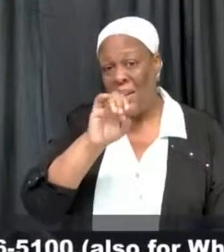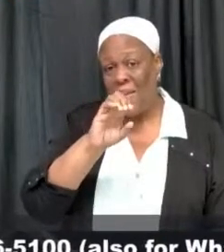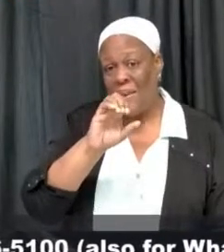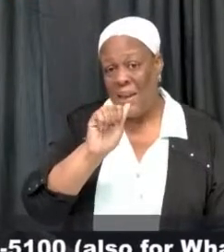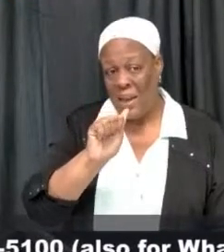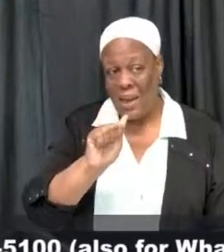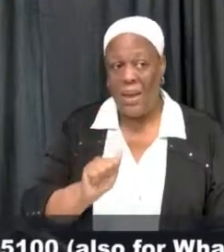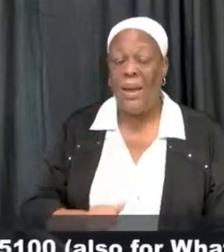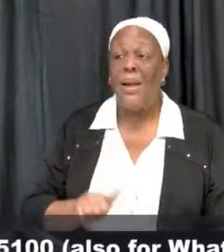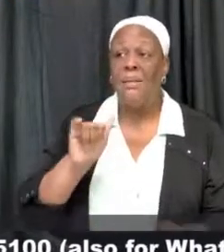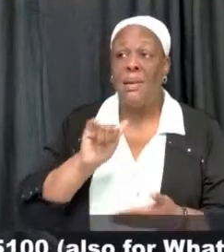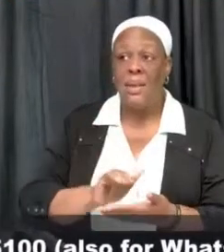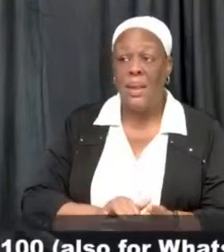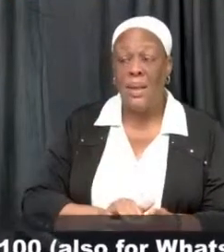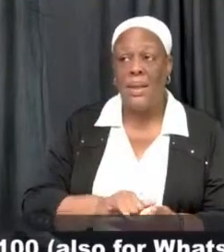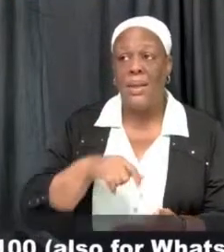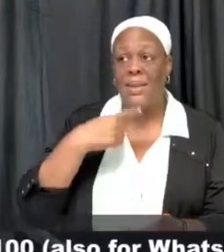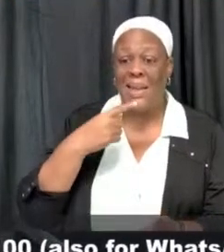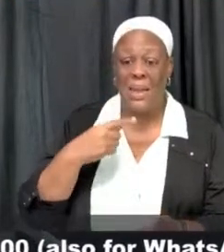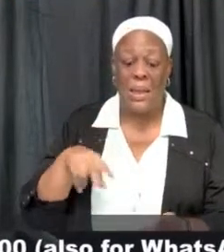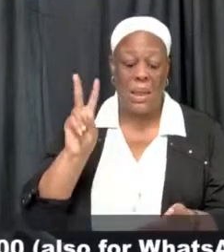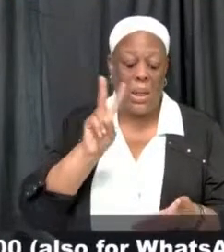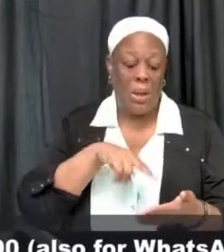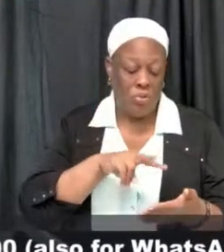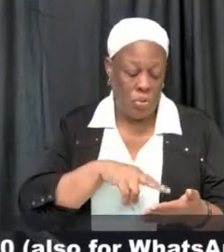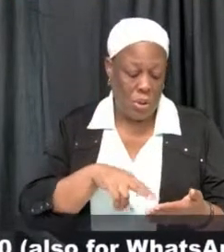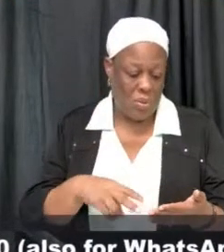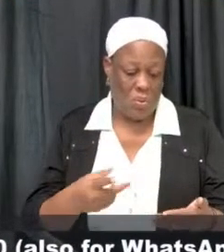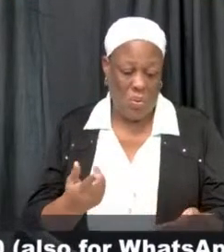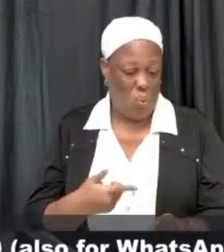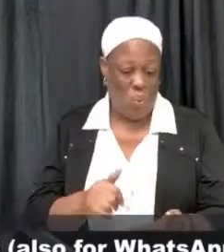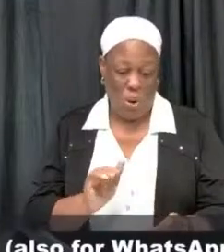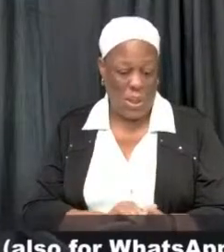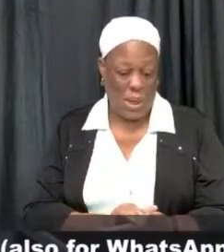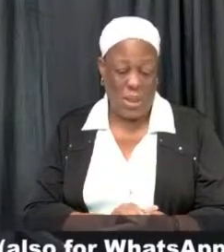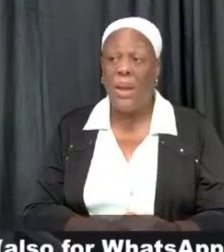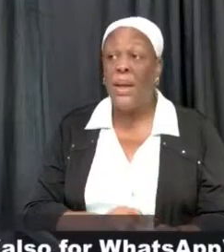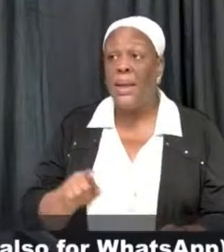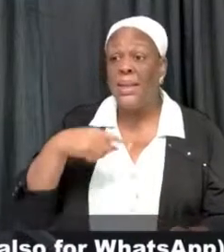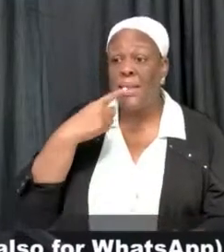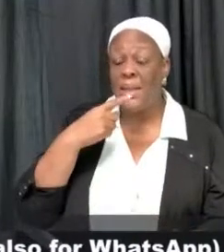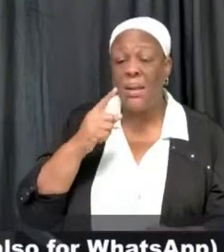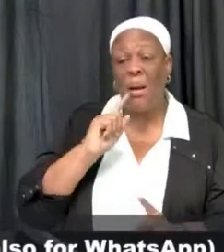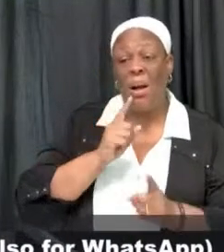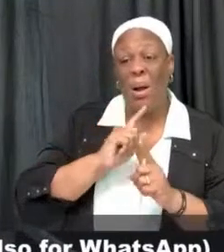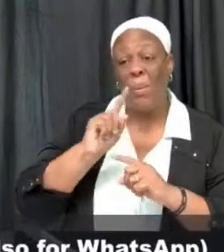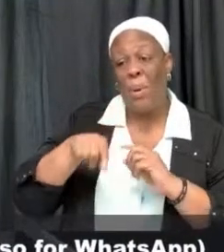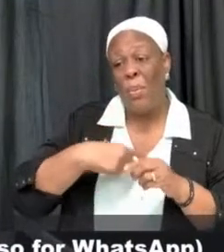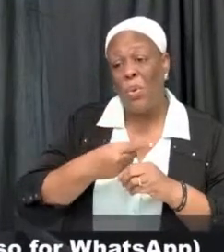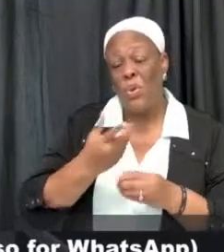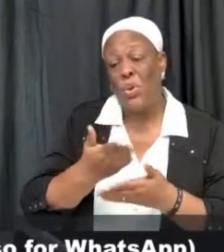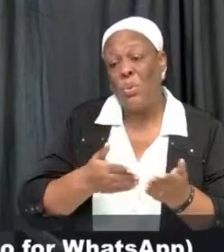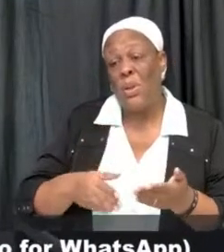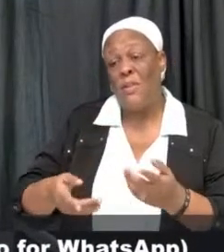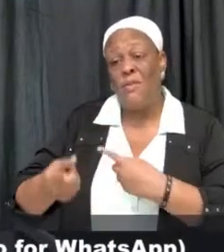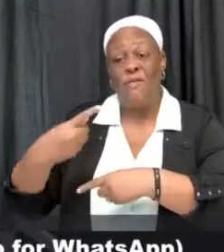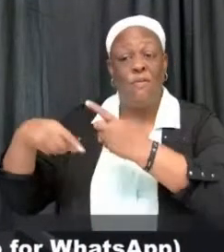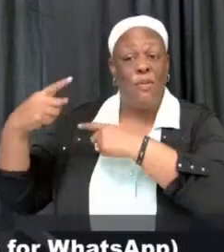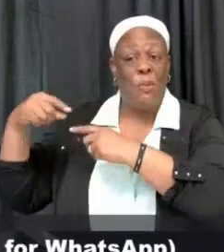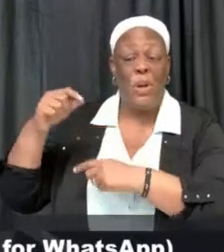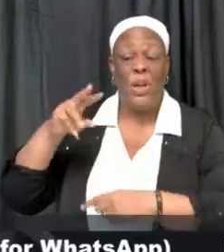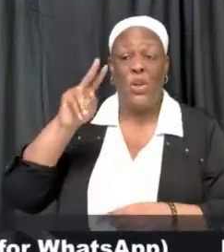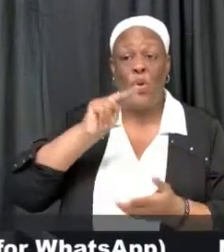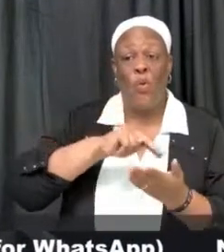the document in circulation speaks to a judgment or order in November 2020,